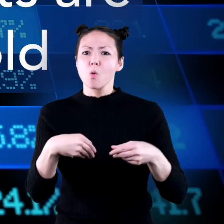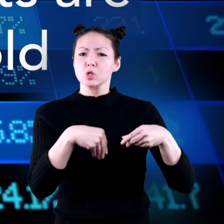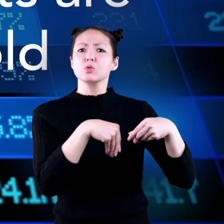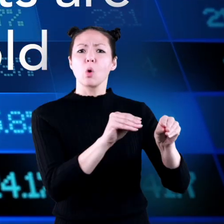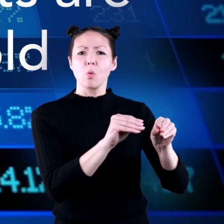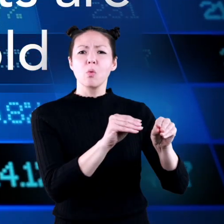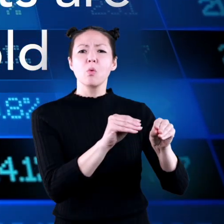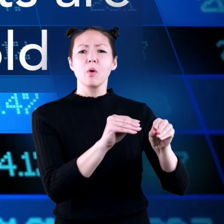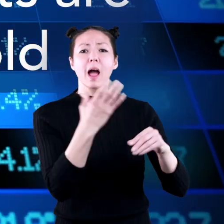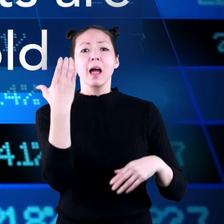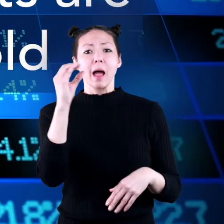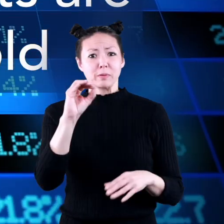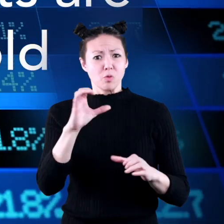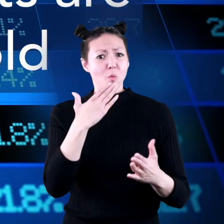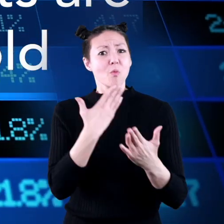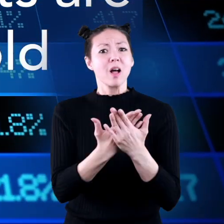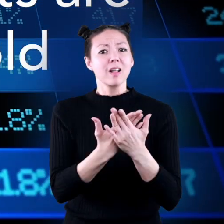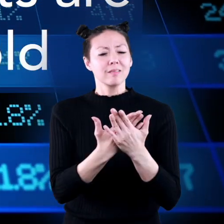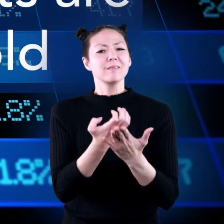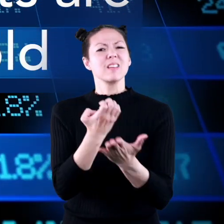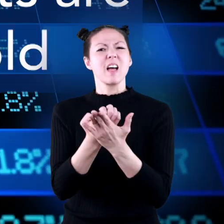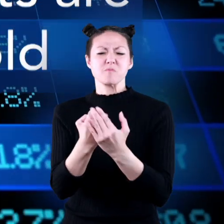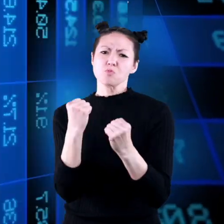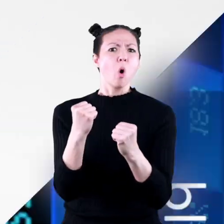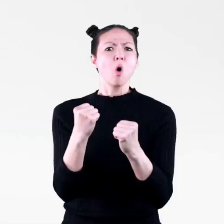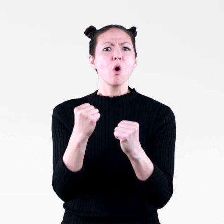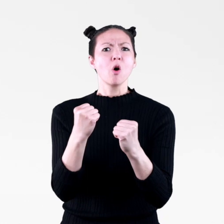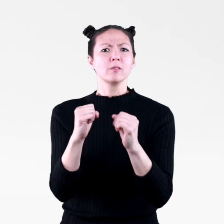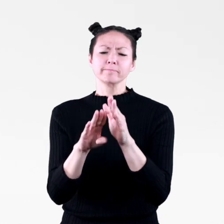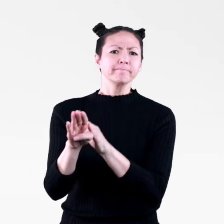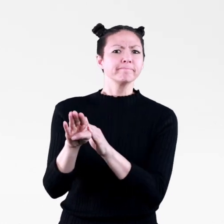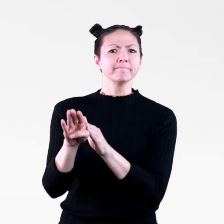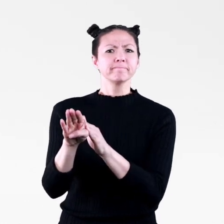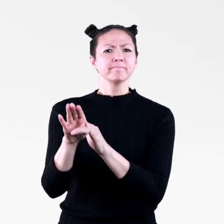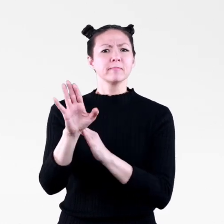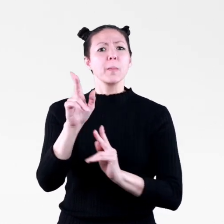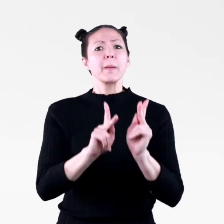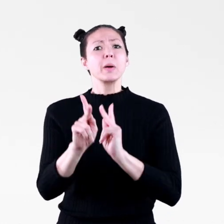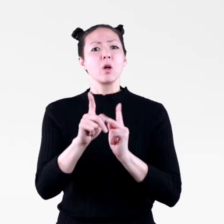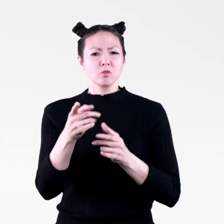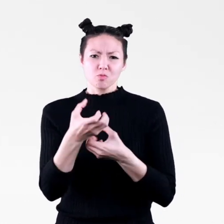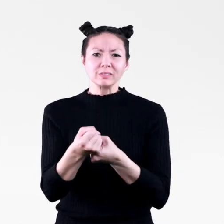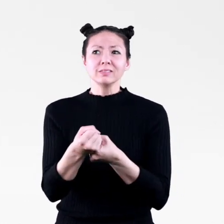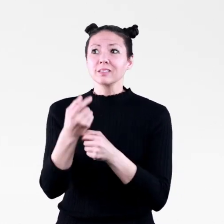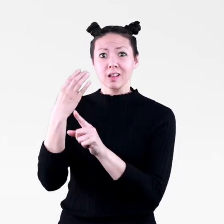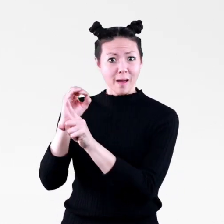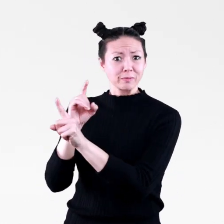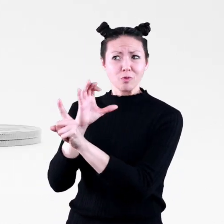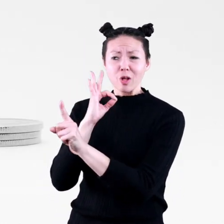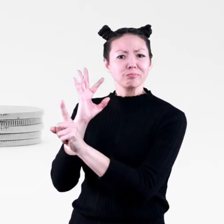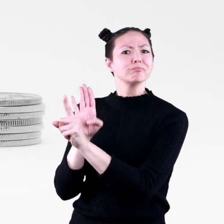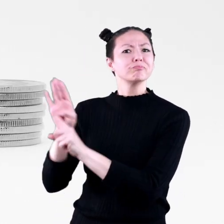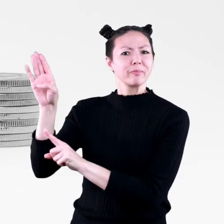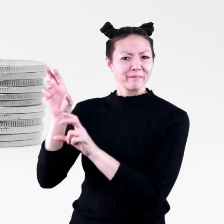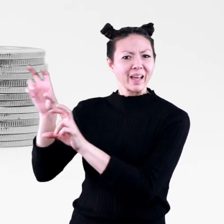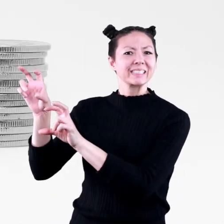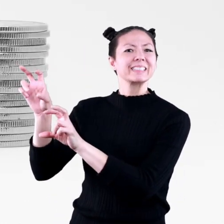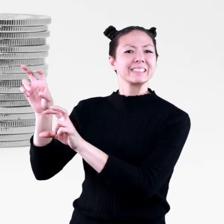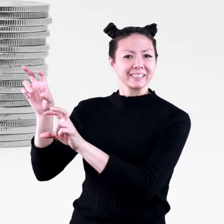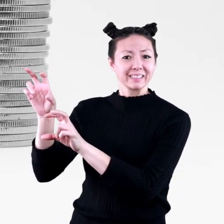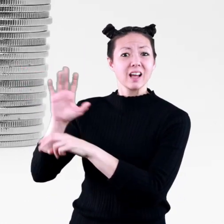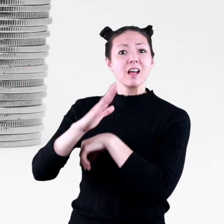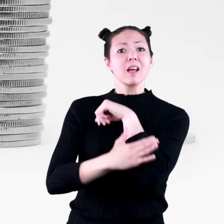as investments, are bought and sold. When companies are doing well and the economy is strong, more people trust